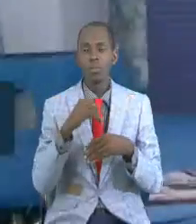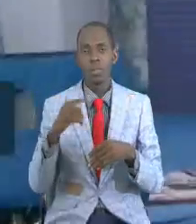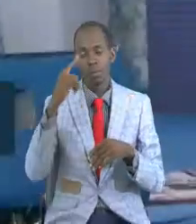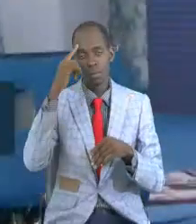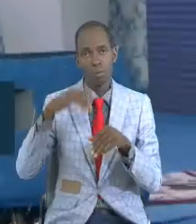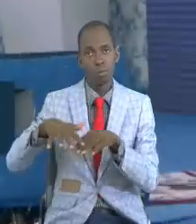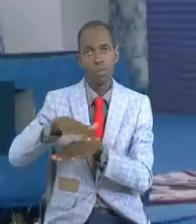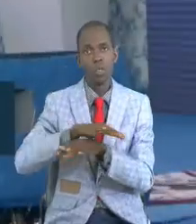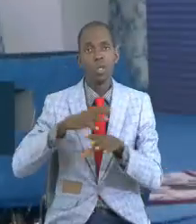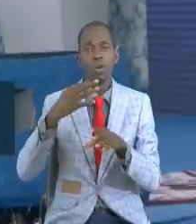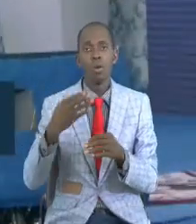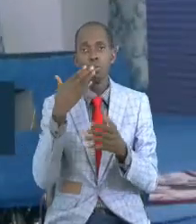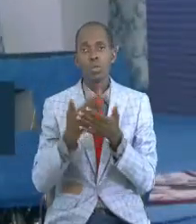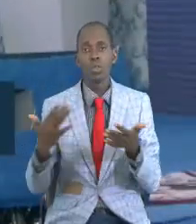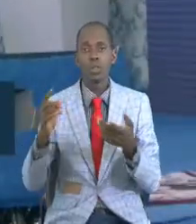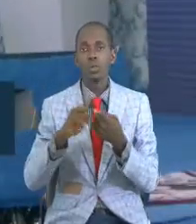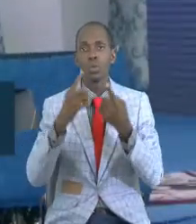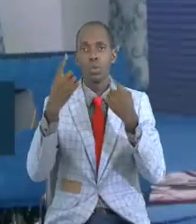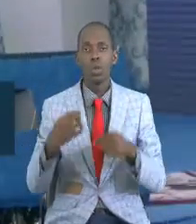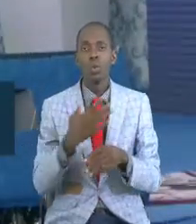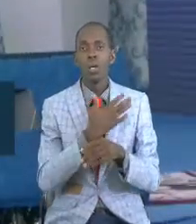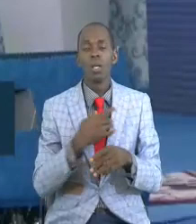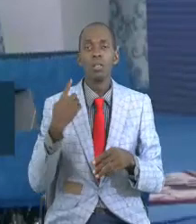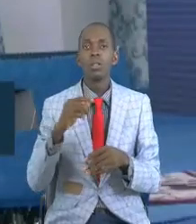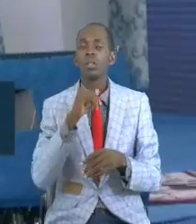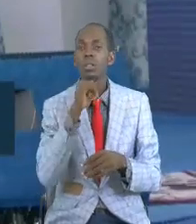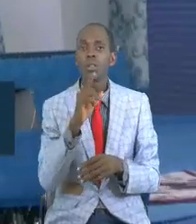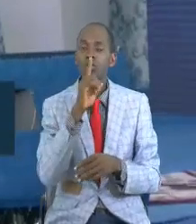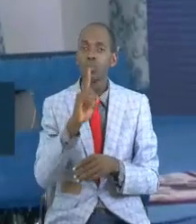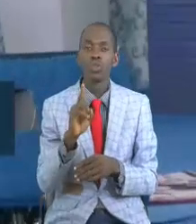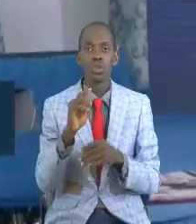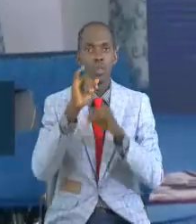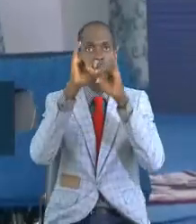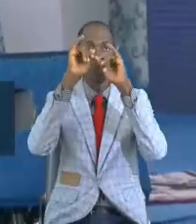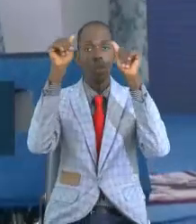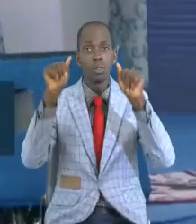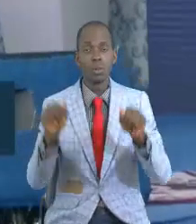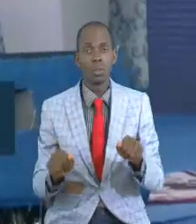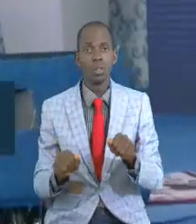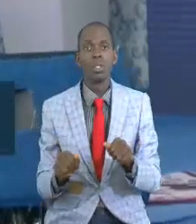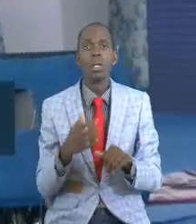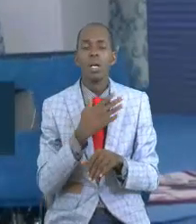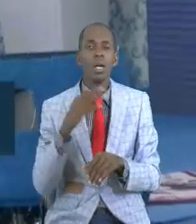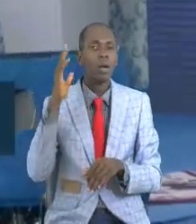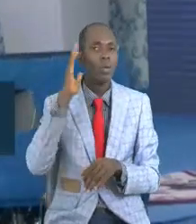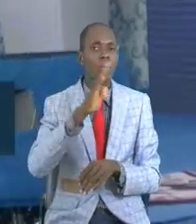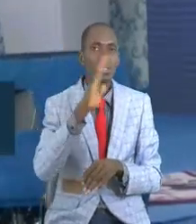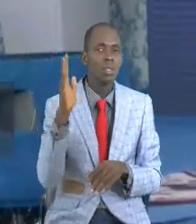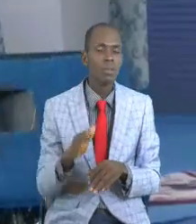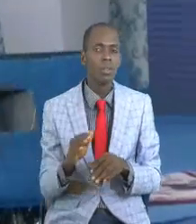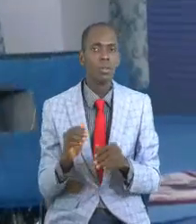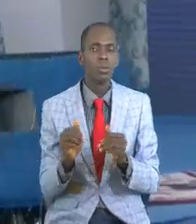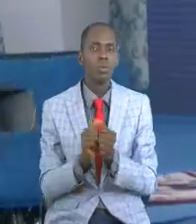come and not the very image of the sins and never with those sacrifices